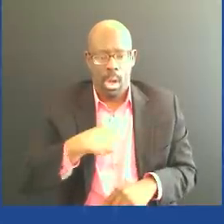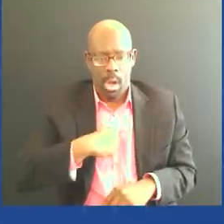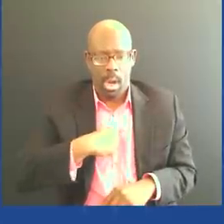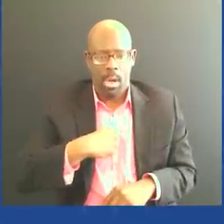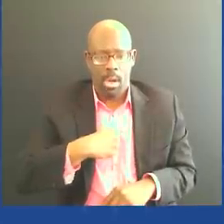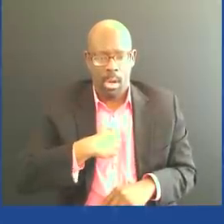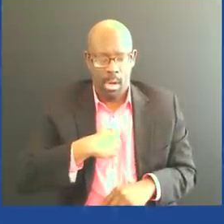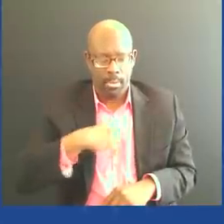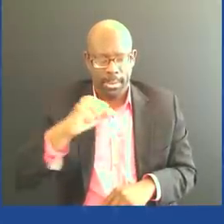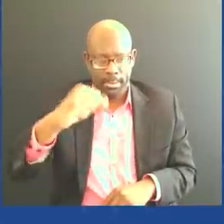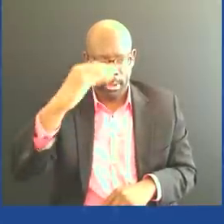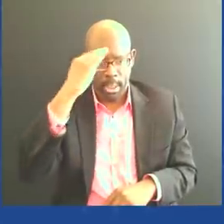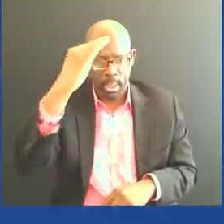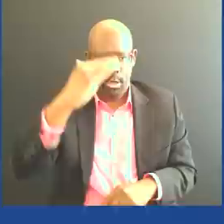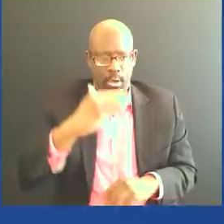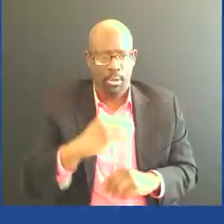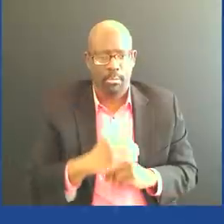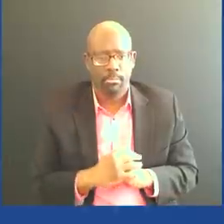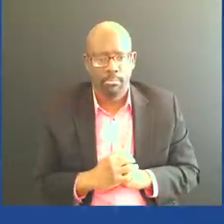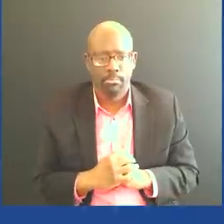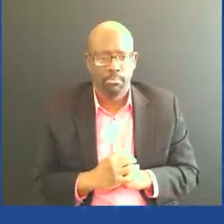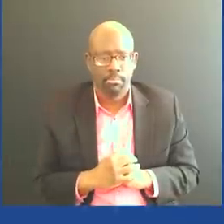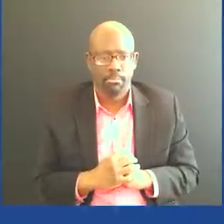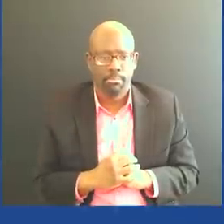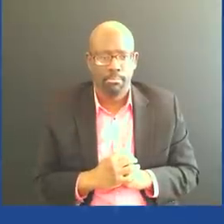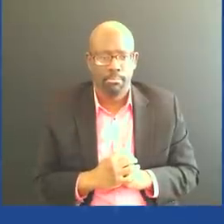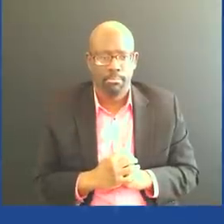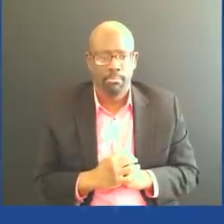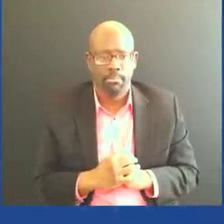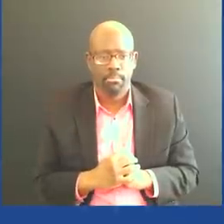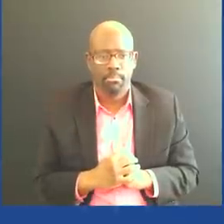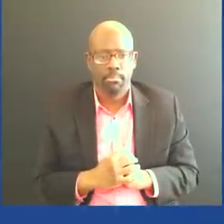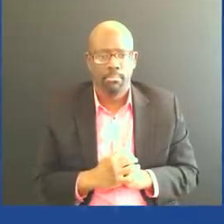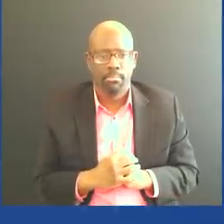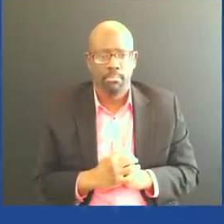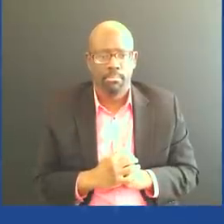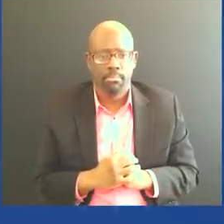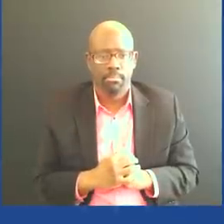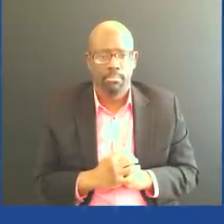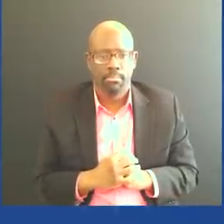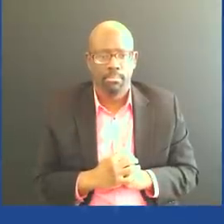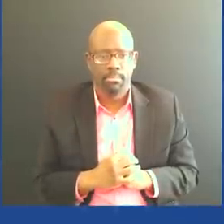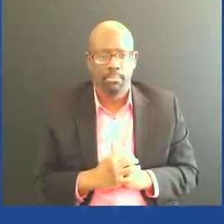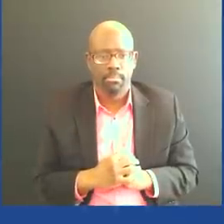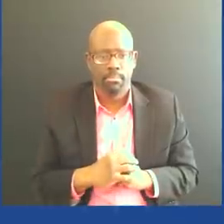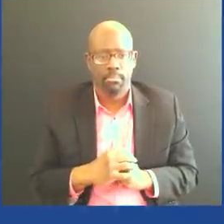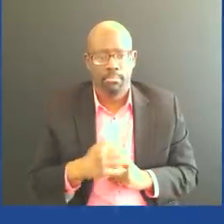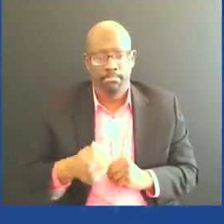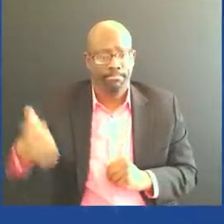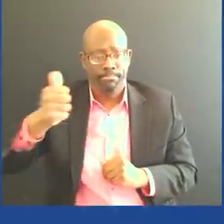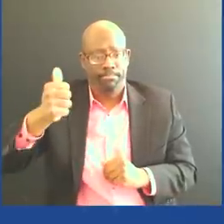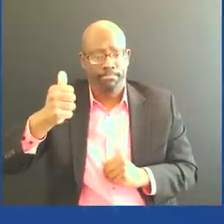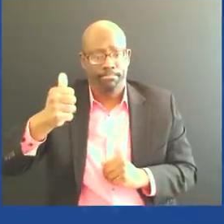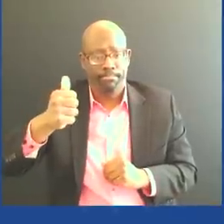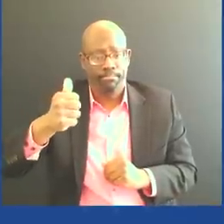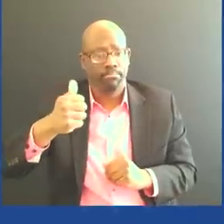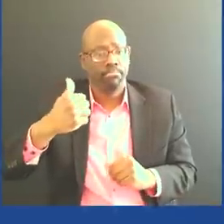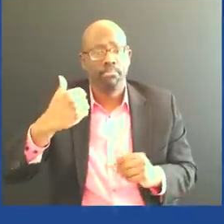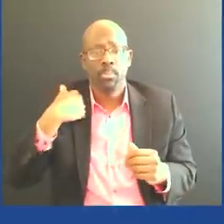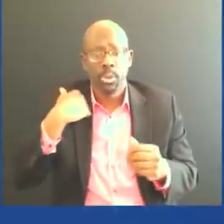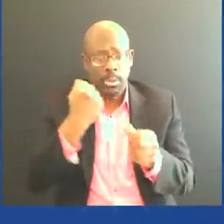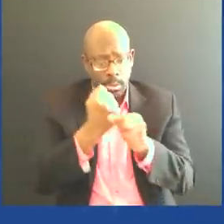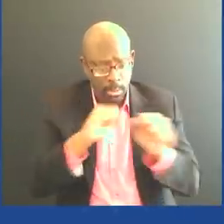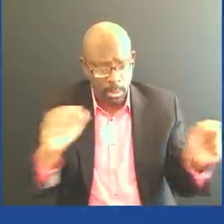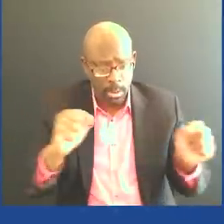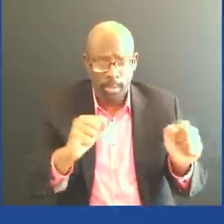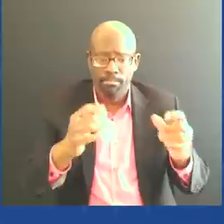The Officer of the Deck is the commanding officer's direct representative, and while on watch is responsible for the safety and smooth operation of the ship. The long glass is